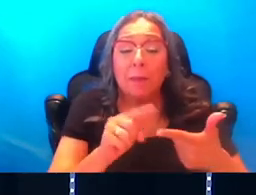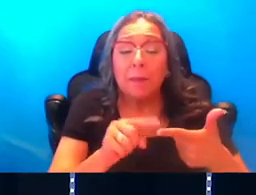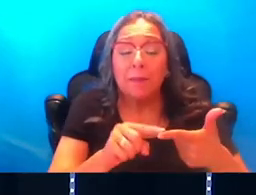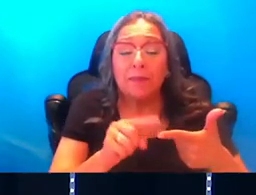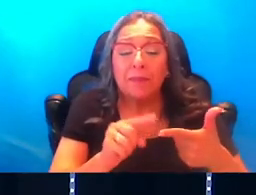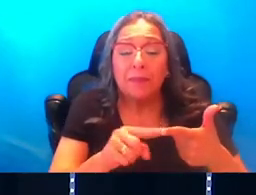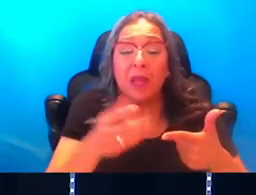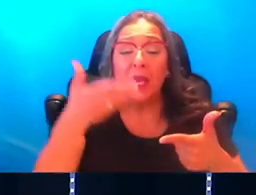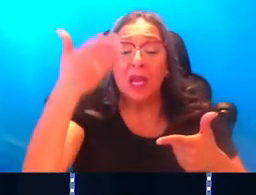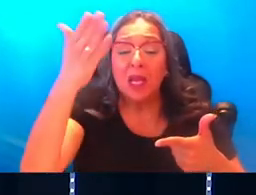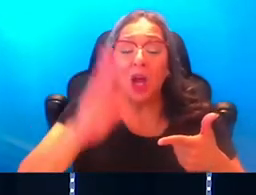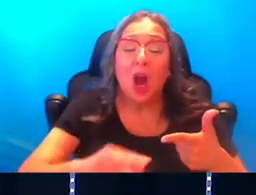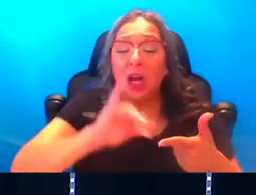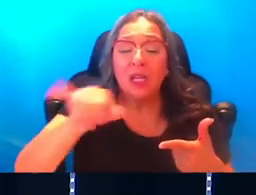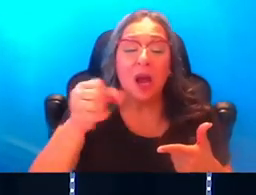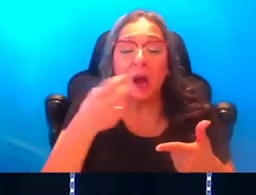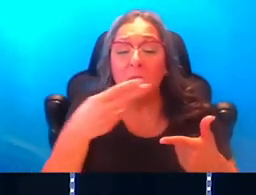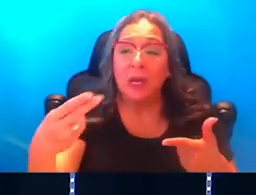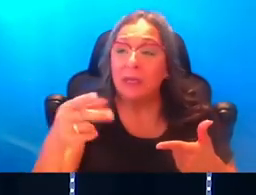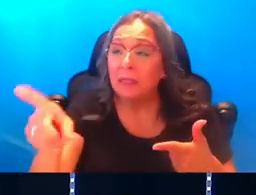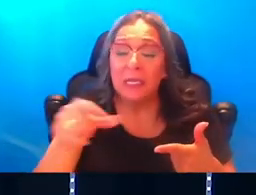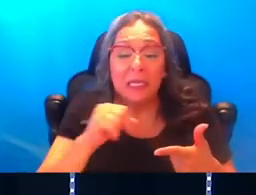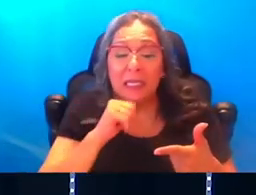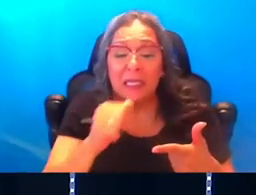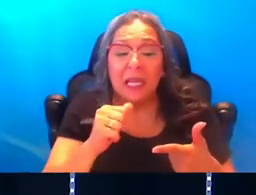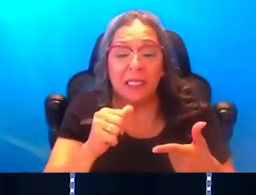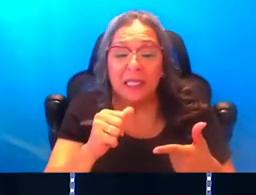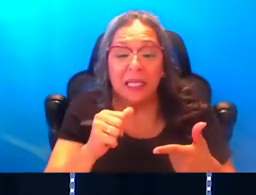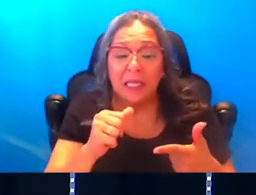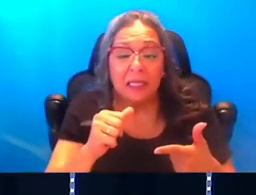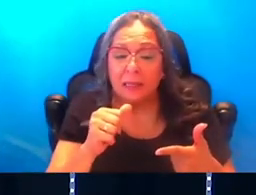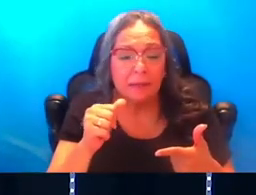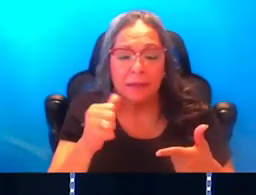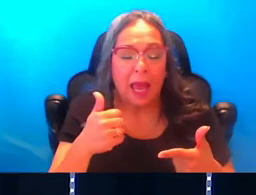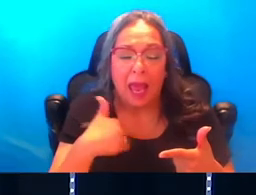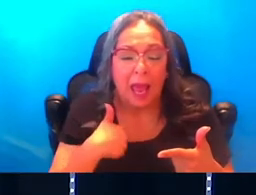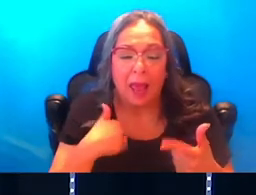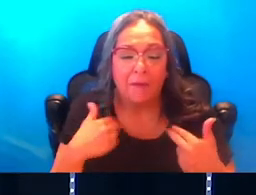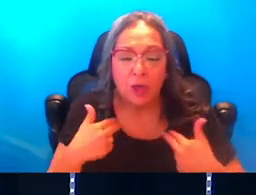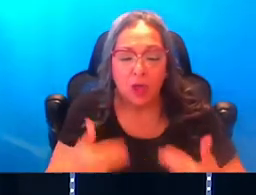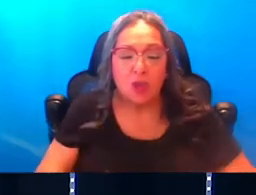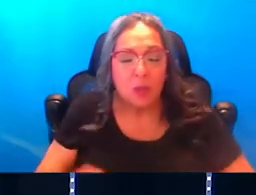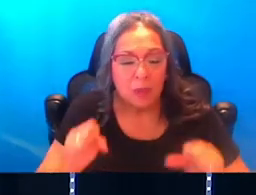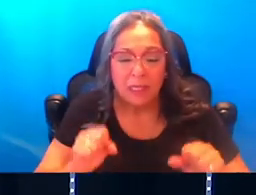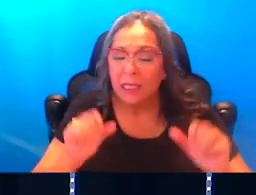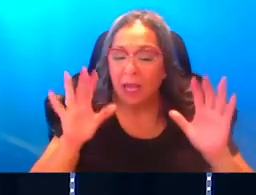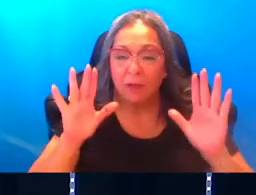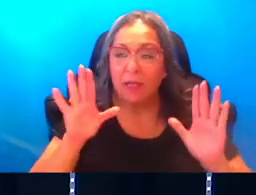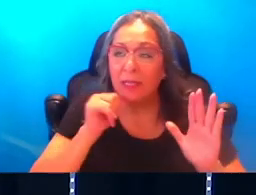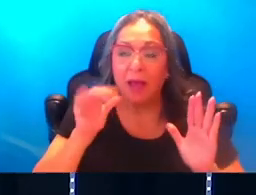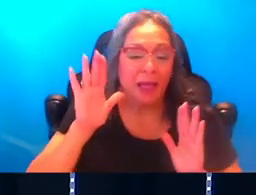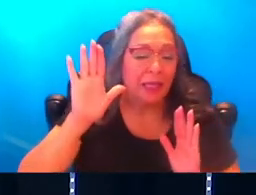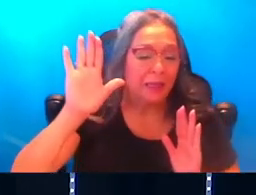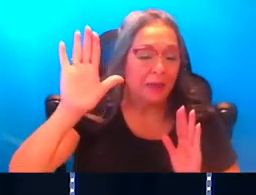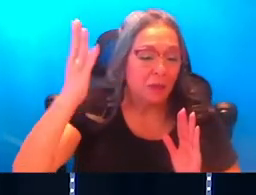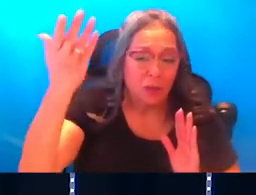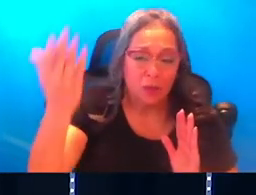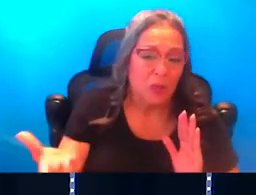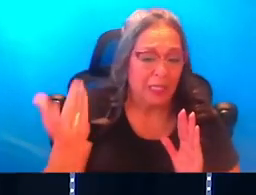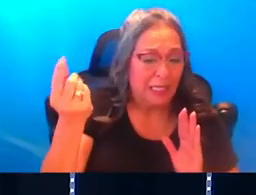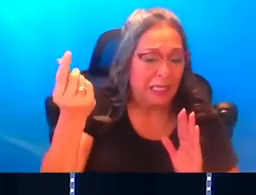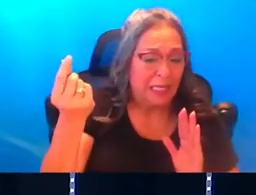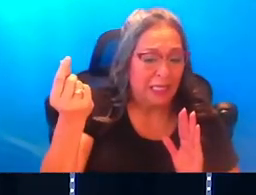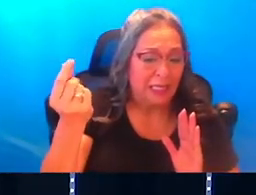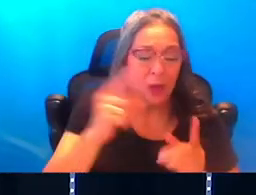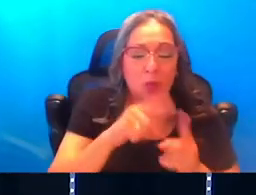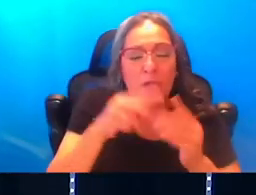the Bible, Yahweh, he does not do human sacrifice. Did you know that? That's not part of his deal. And as you go further into the